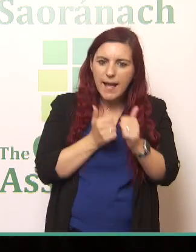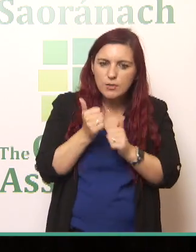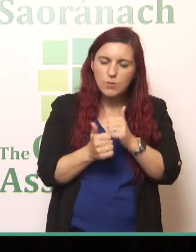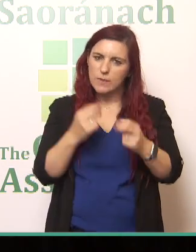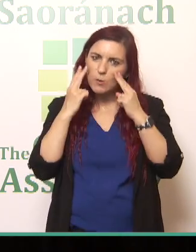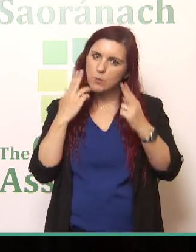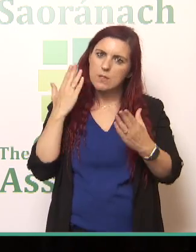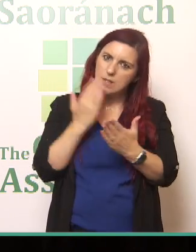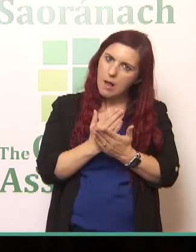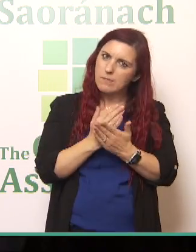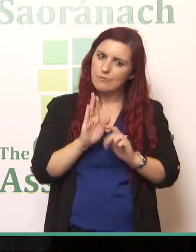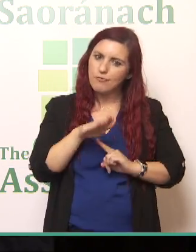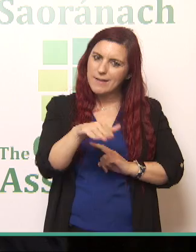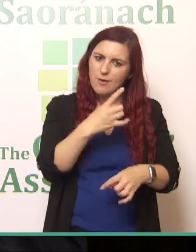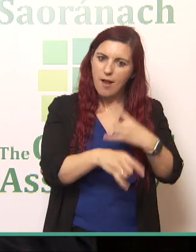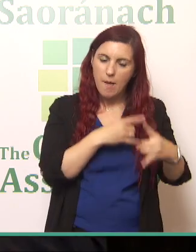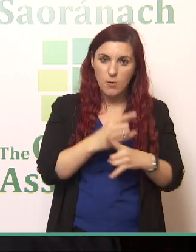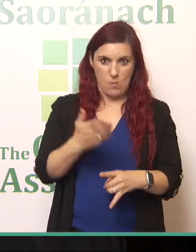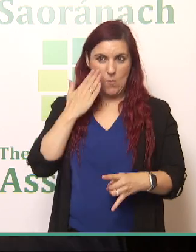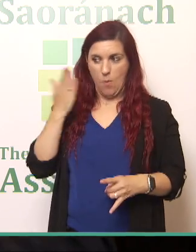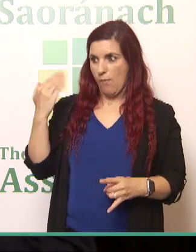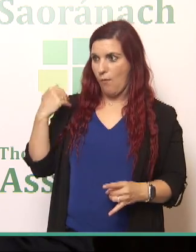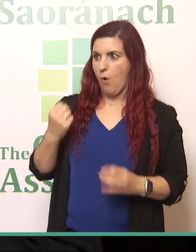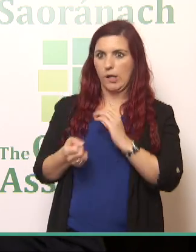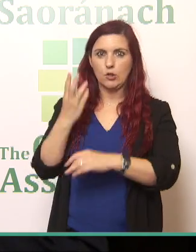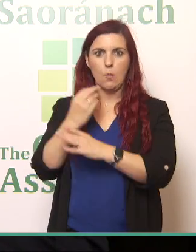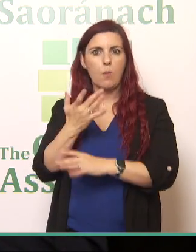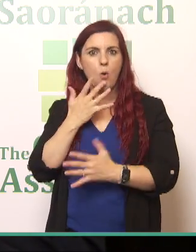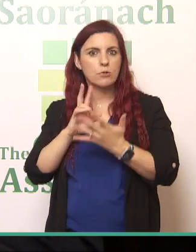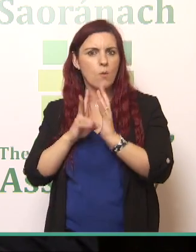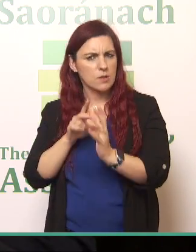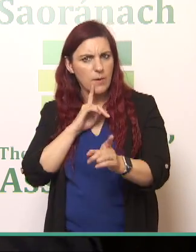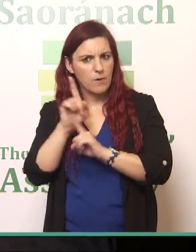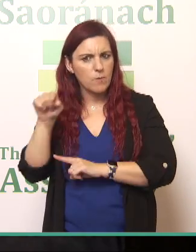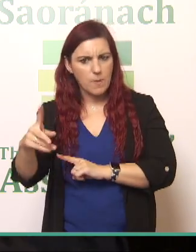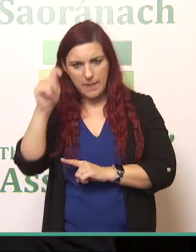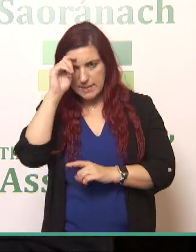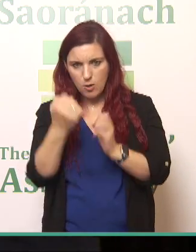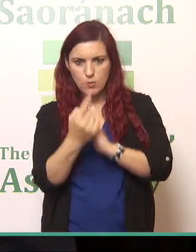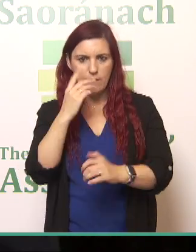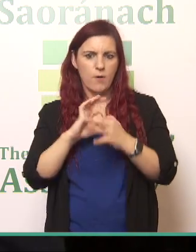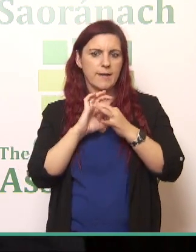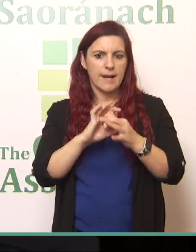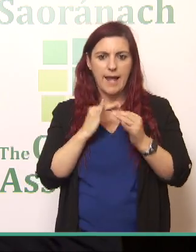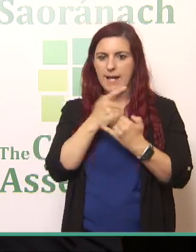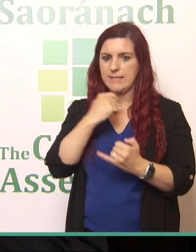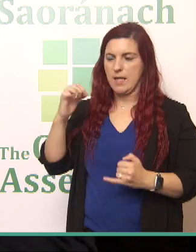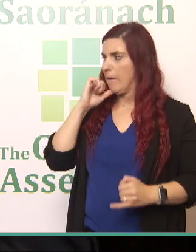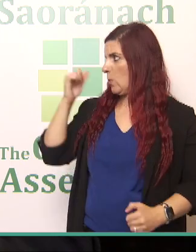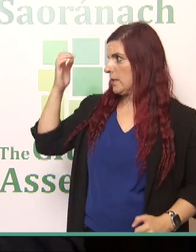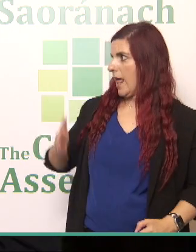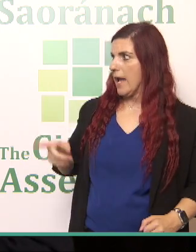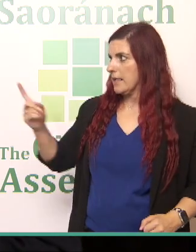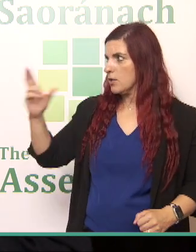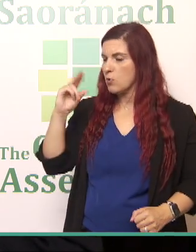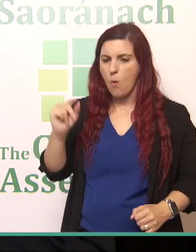water quality trends yesterday. So this is an opportunity for engagement, I believe. I don't have slides, as I said.